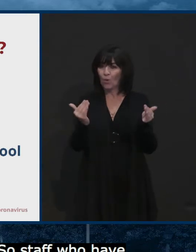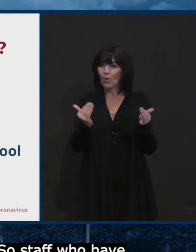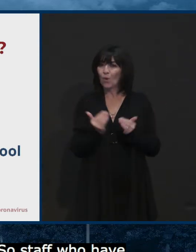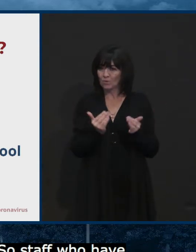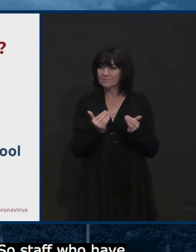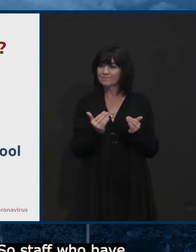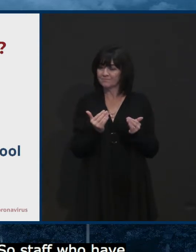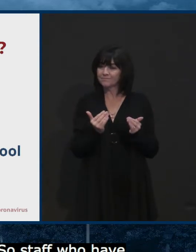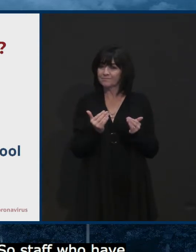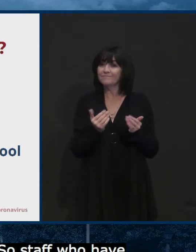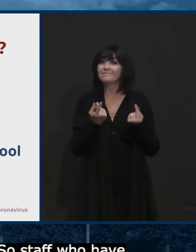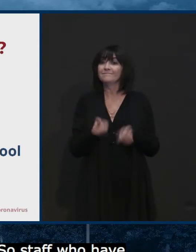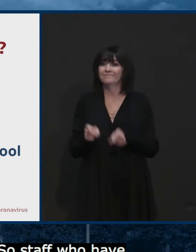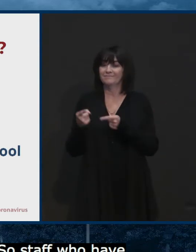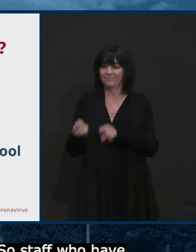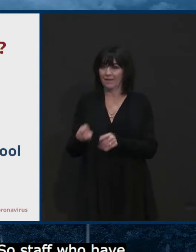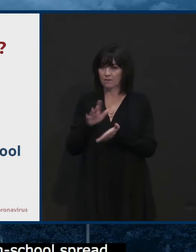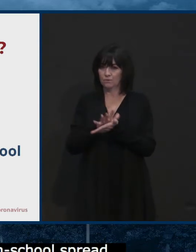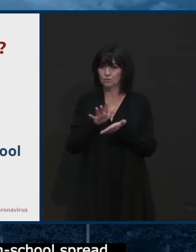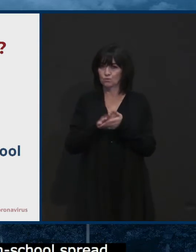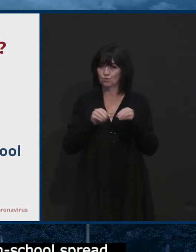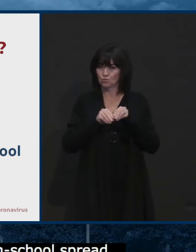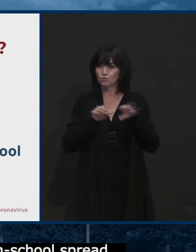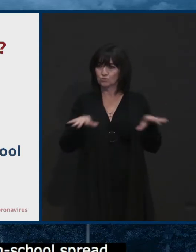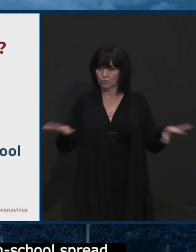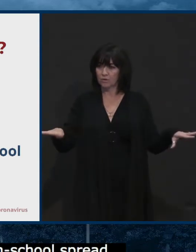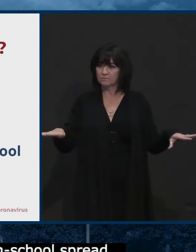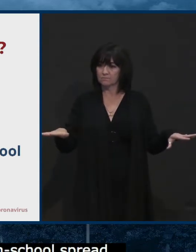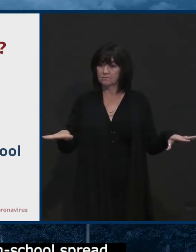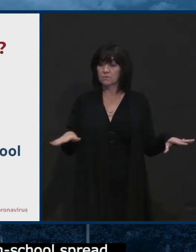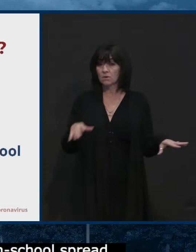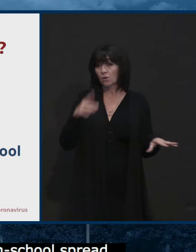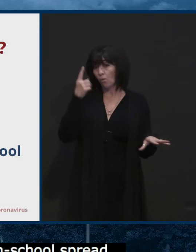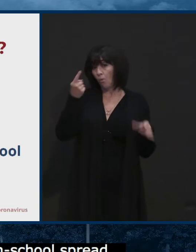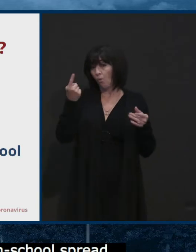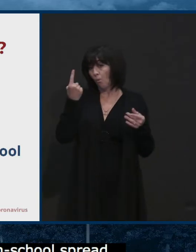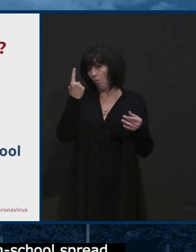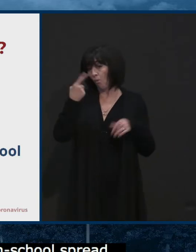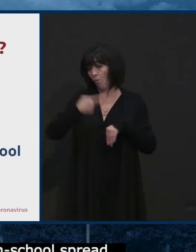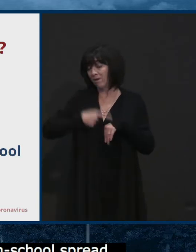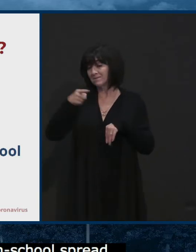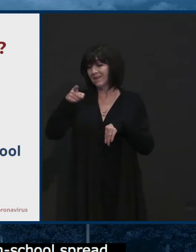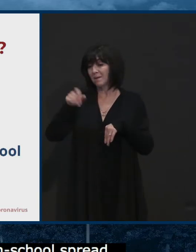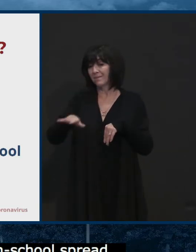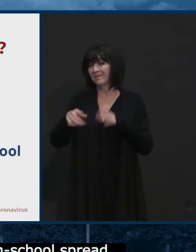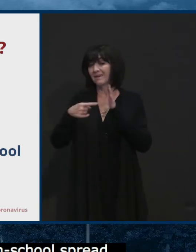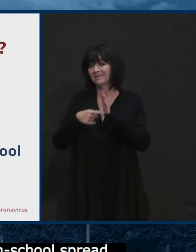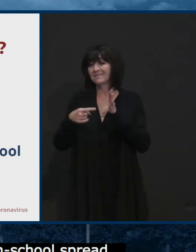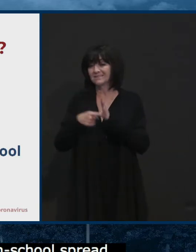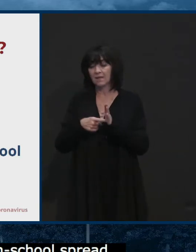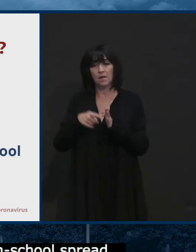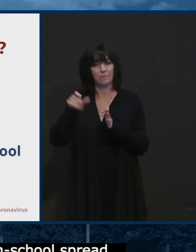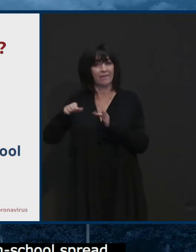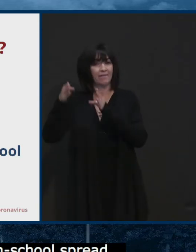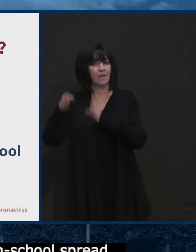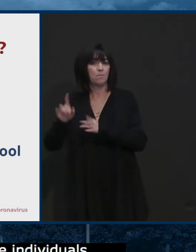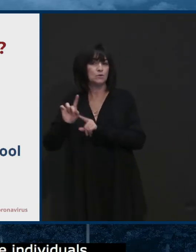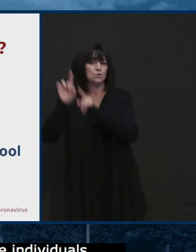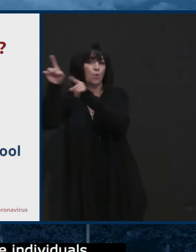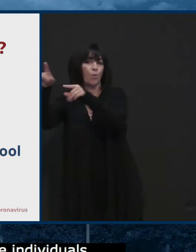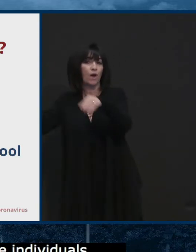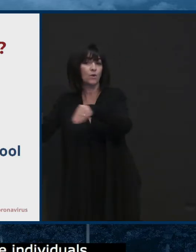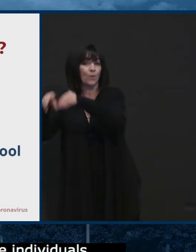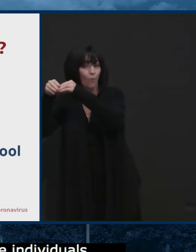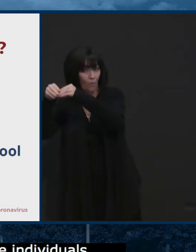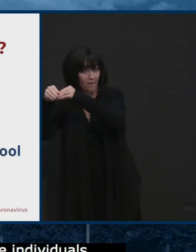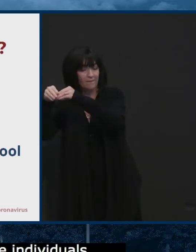seeing, and in one of those examples, one of those individuals attended a wedding, which we know is a high-risk event, and so